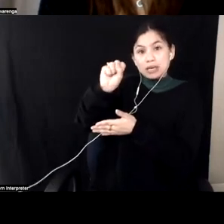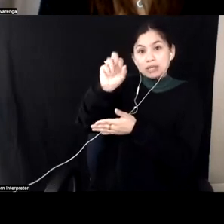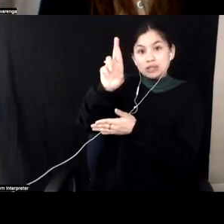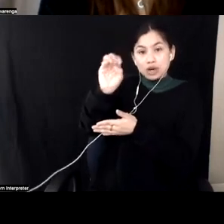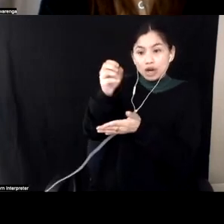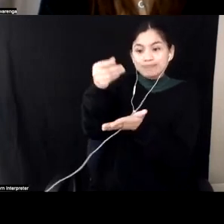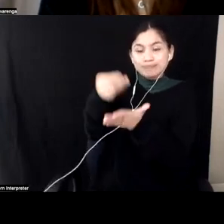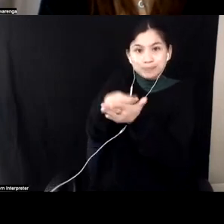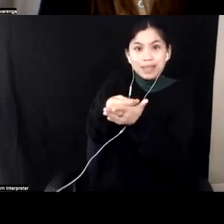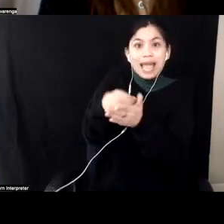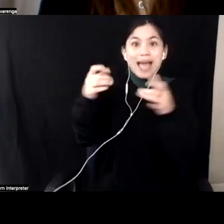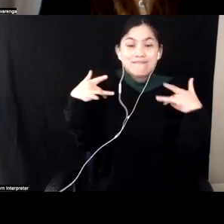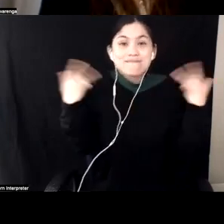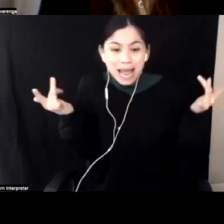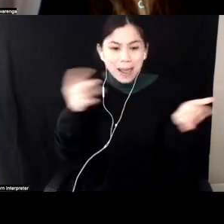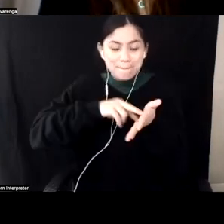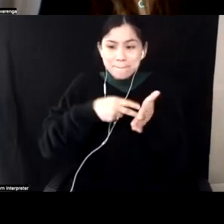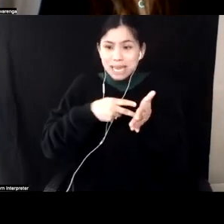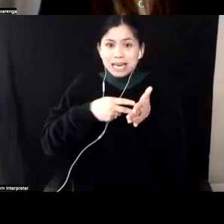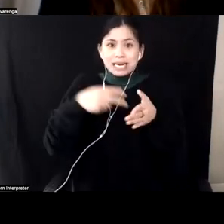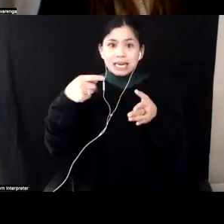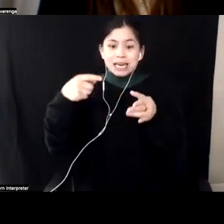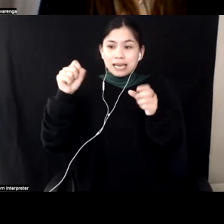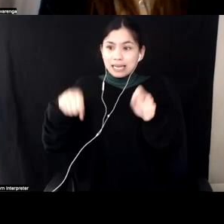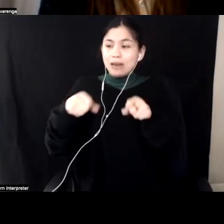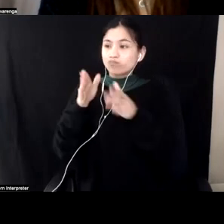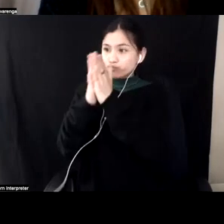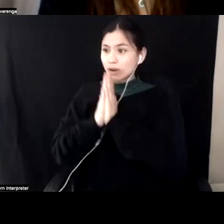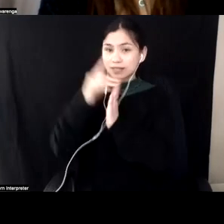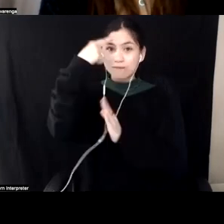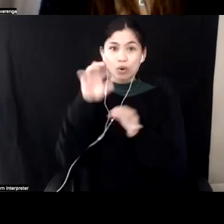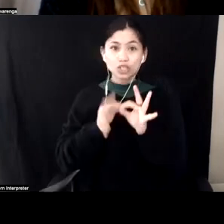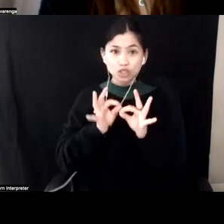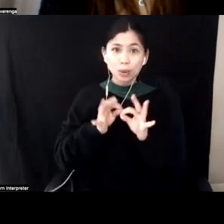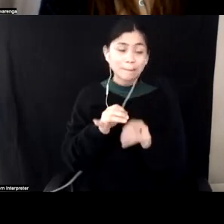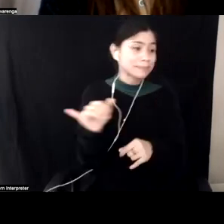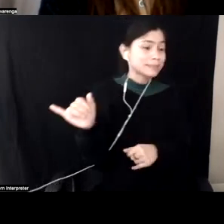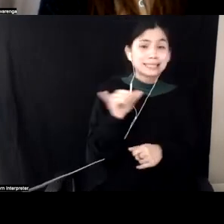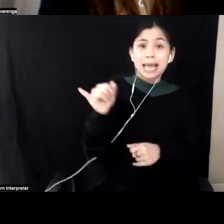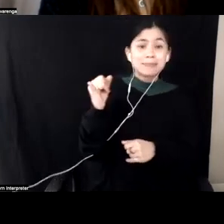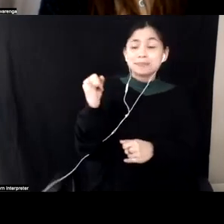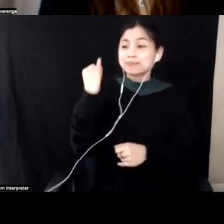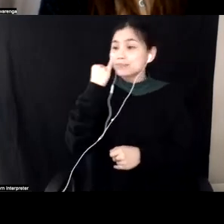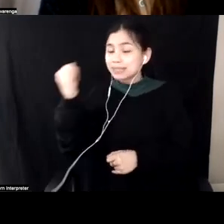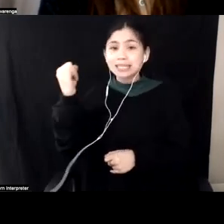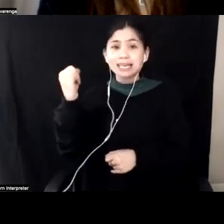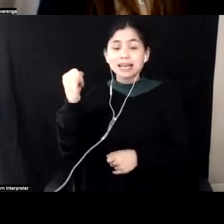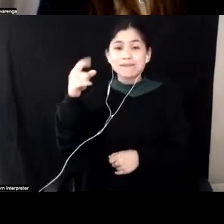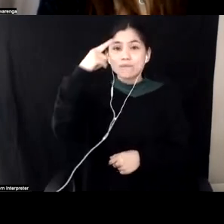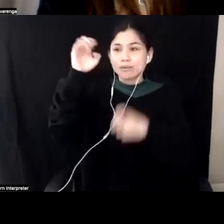that how many rights are there for you. Same thing with educators.